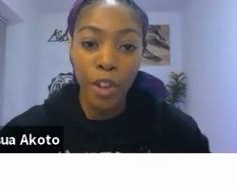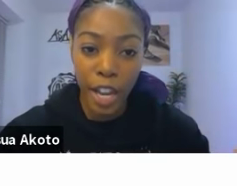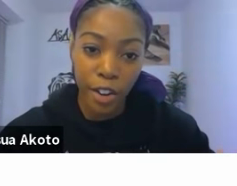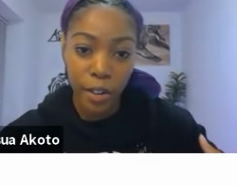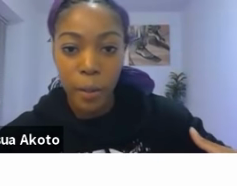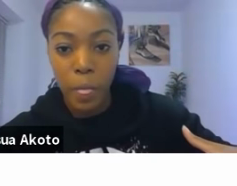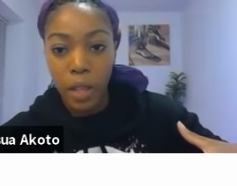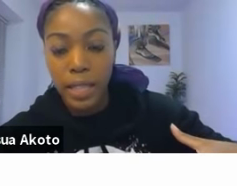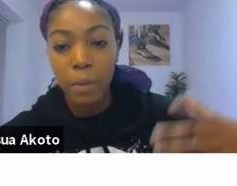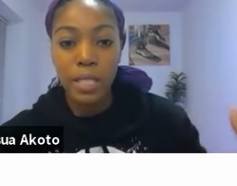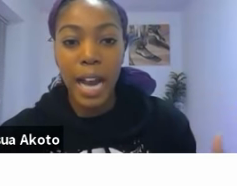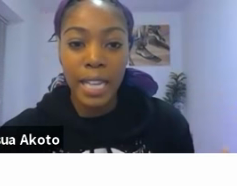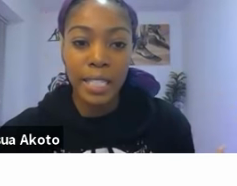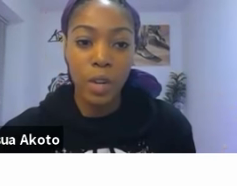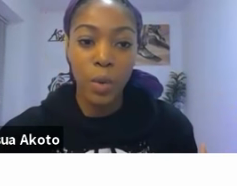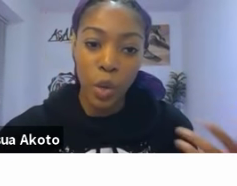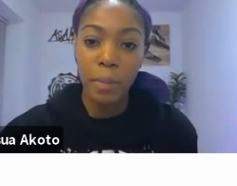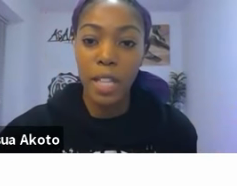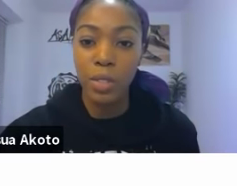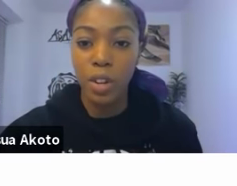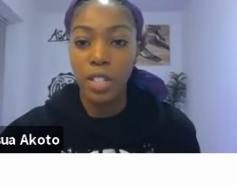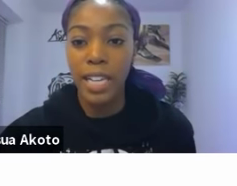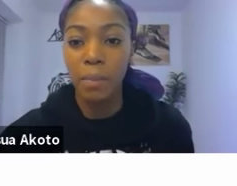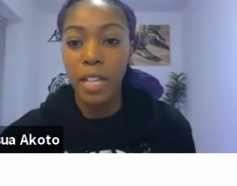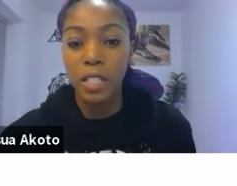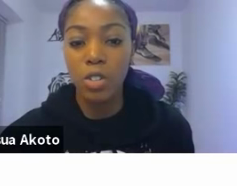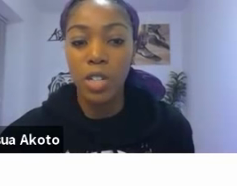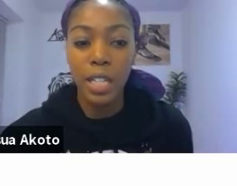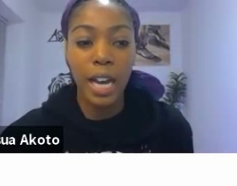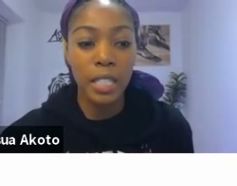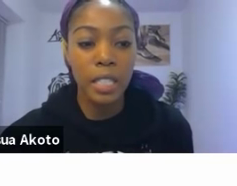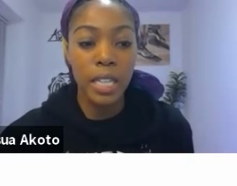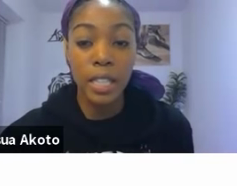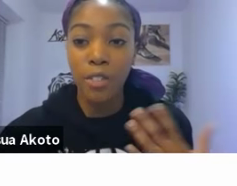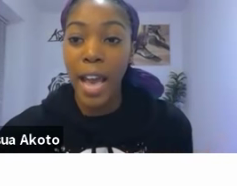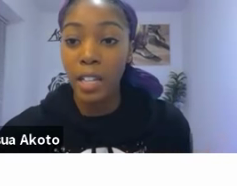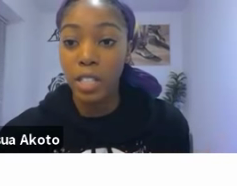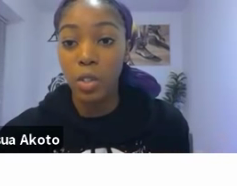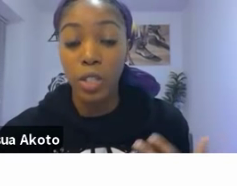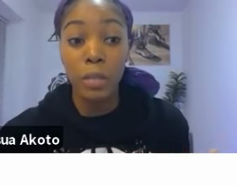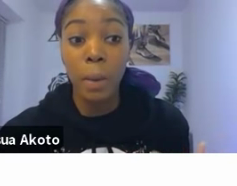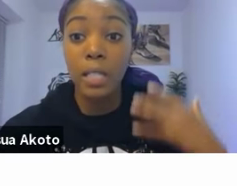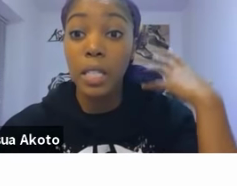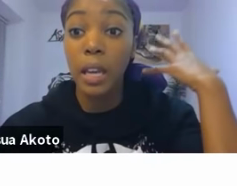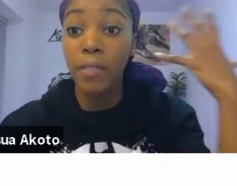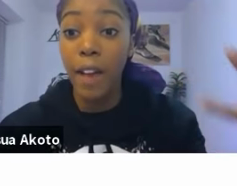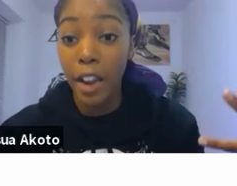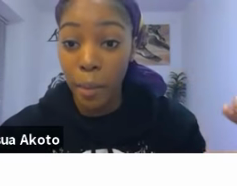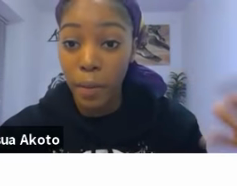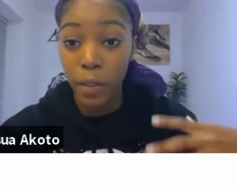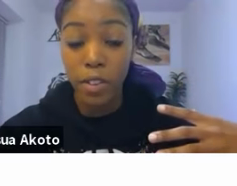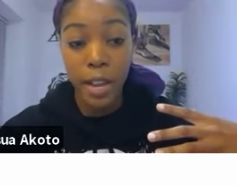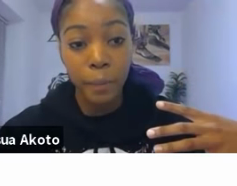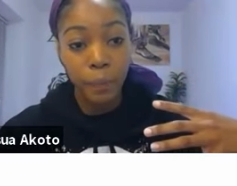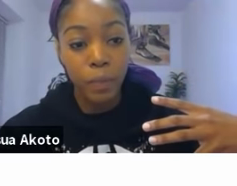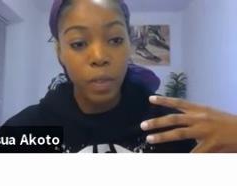a prayer. That was the idea when the queen mother was on her deathbed. So you can kind of see the reaction or the response to the